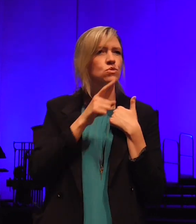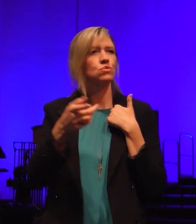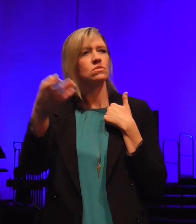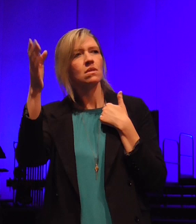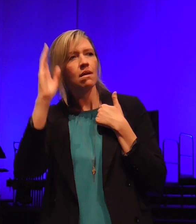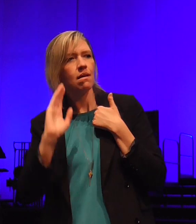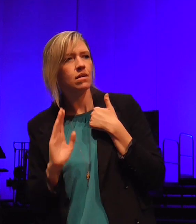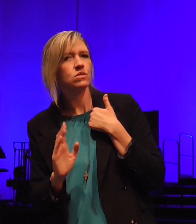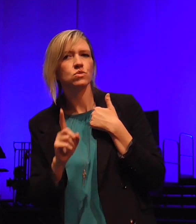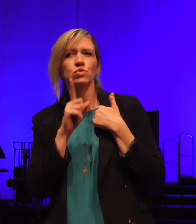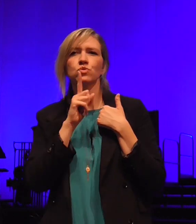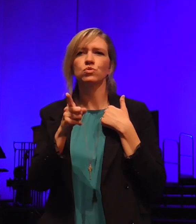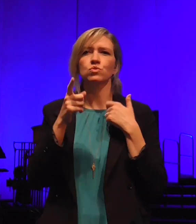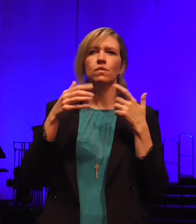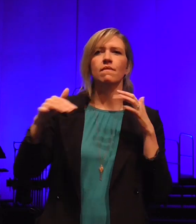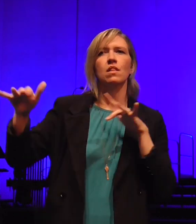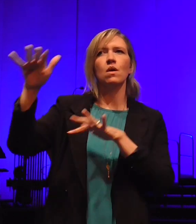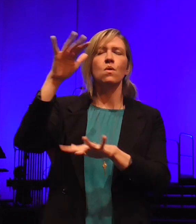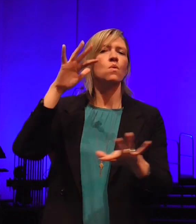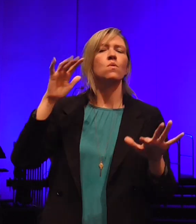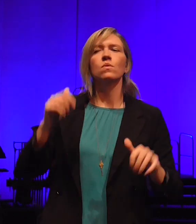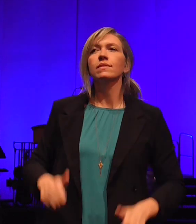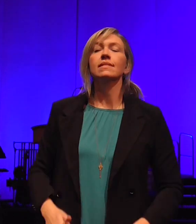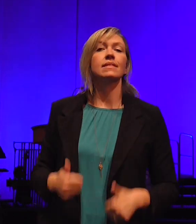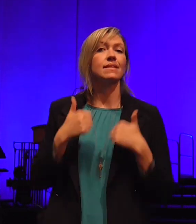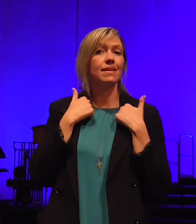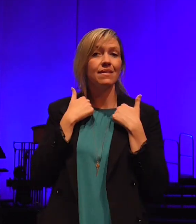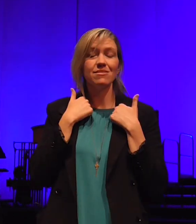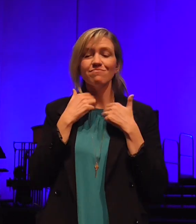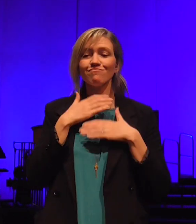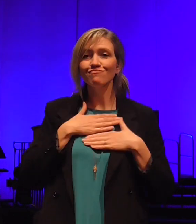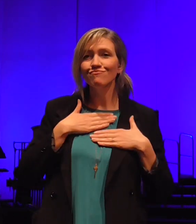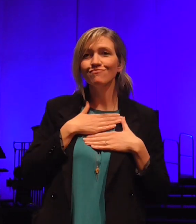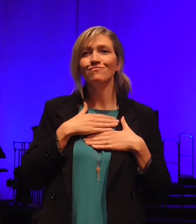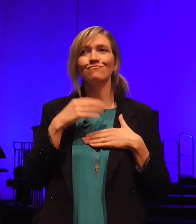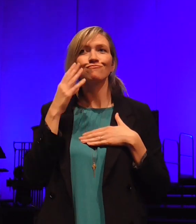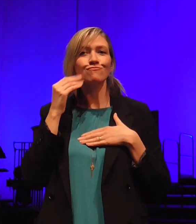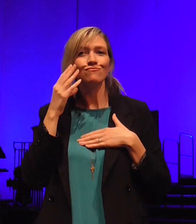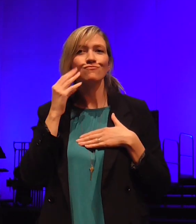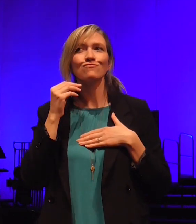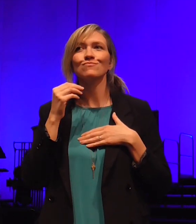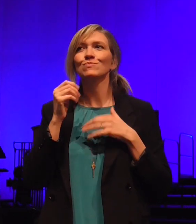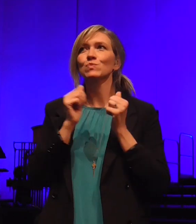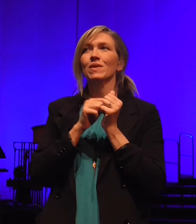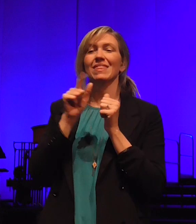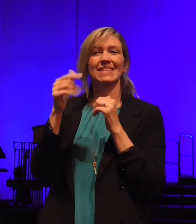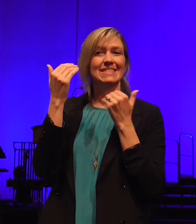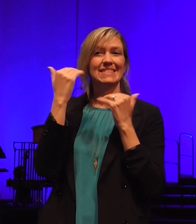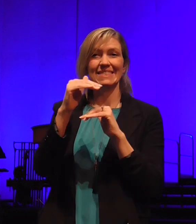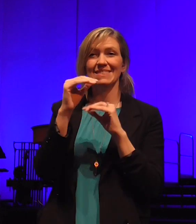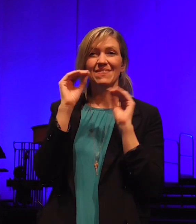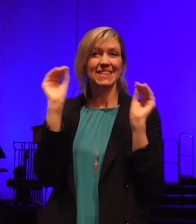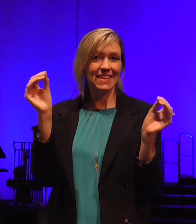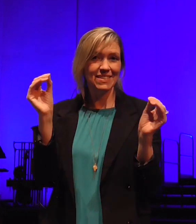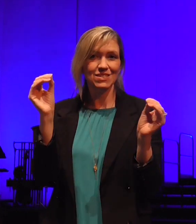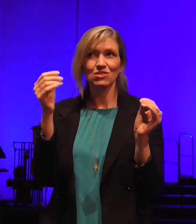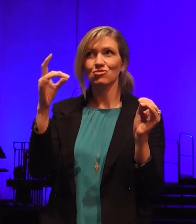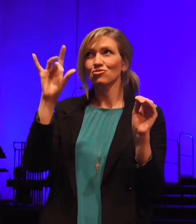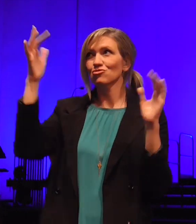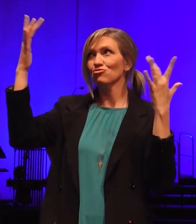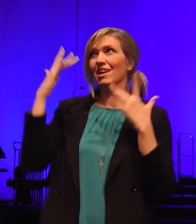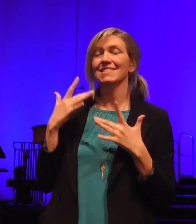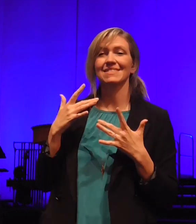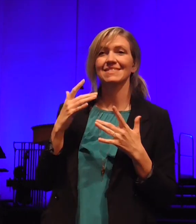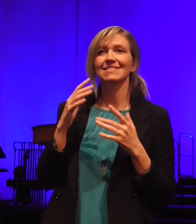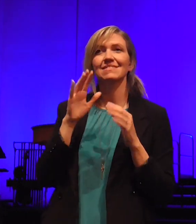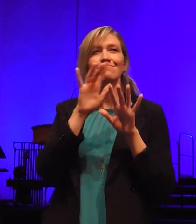true God, my true flow to live and have my way in being with this infinite grace that is written on